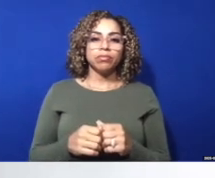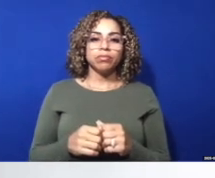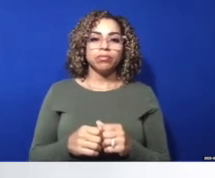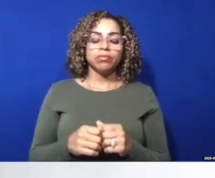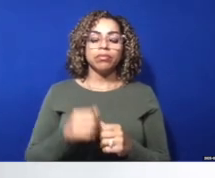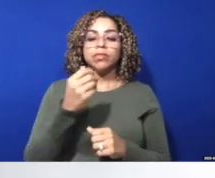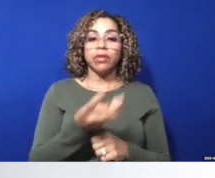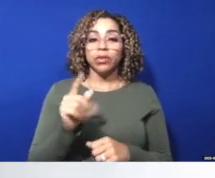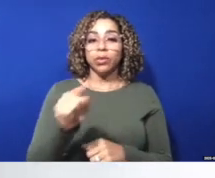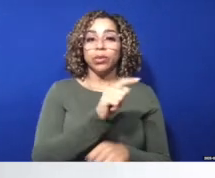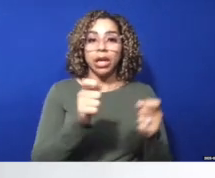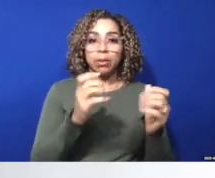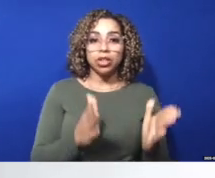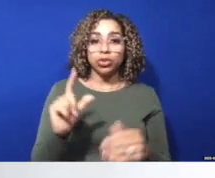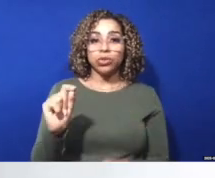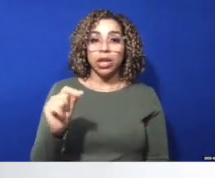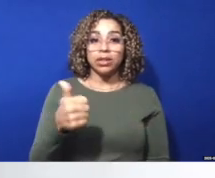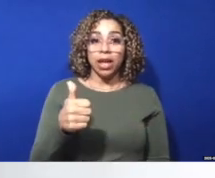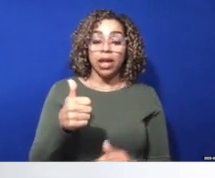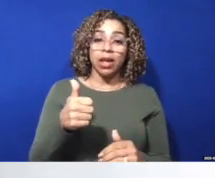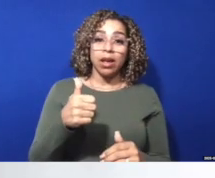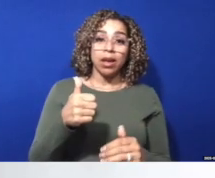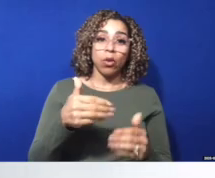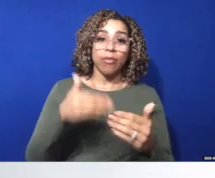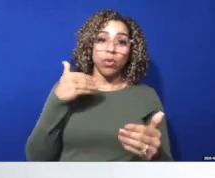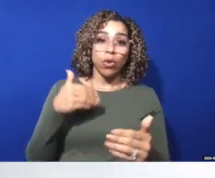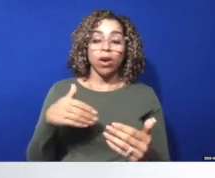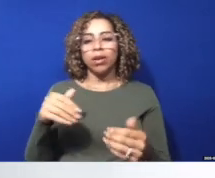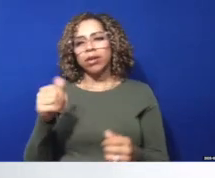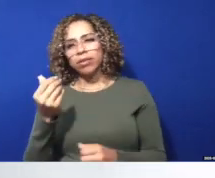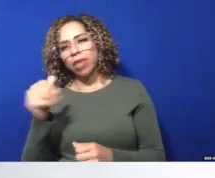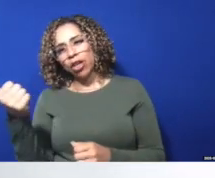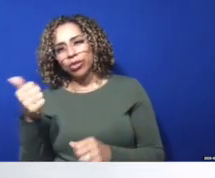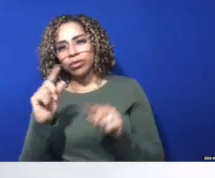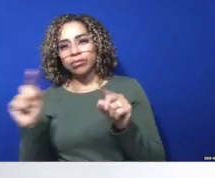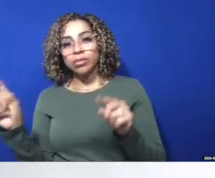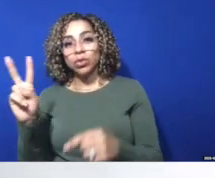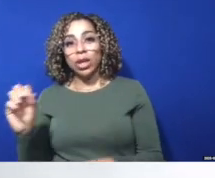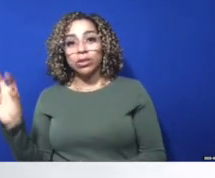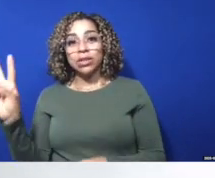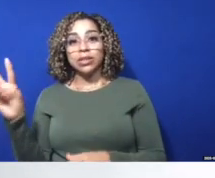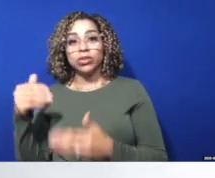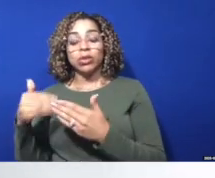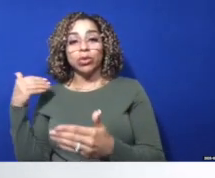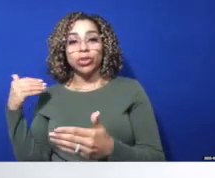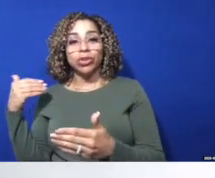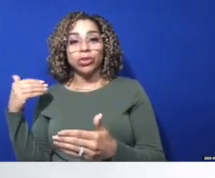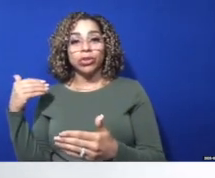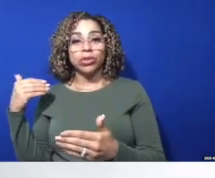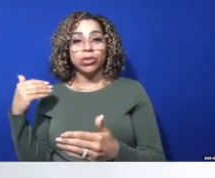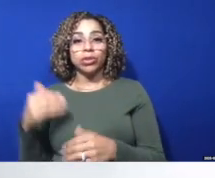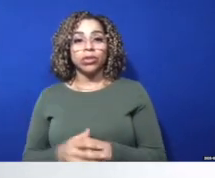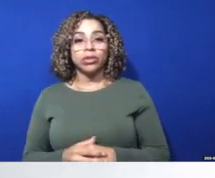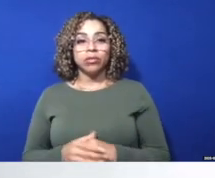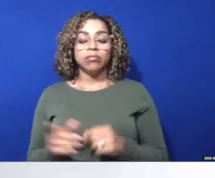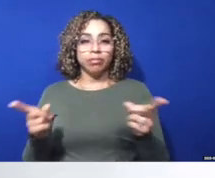or older, and then a couple do 2006 or older, and then one does, yeah, so we have 2006 or older, we